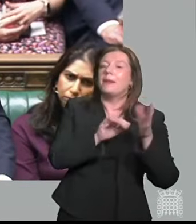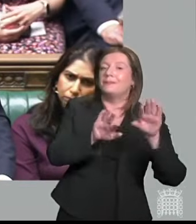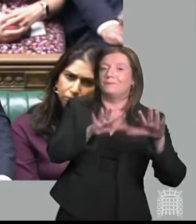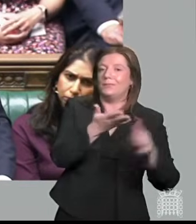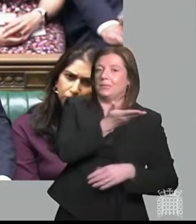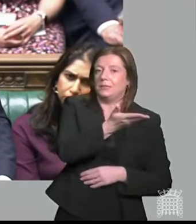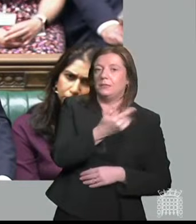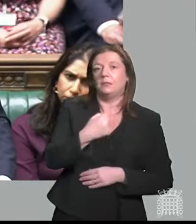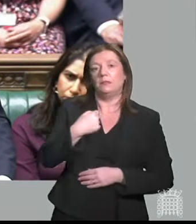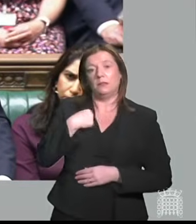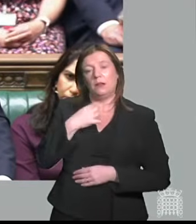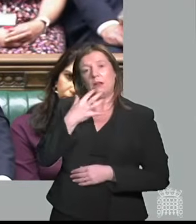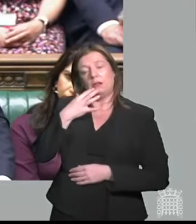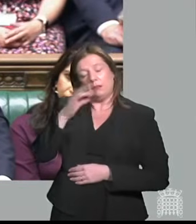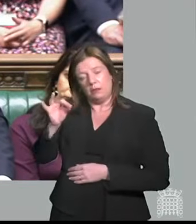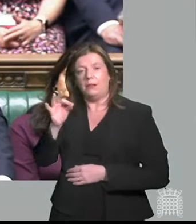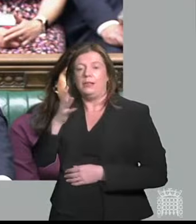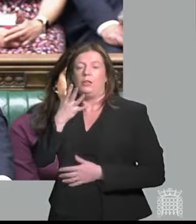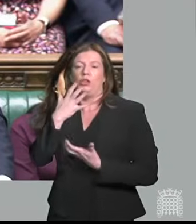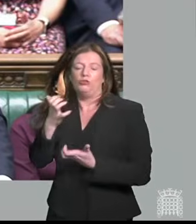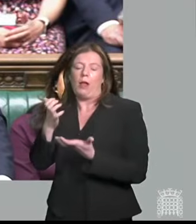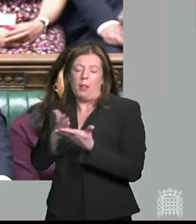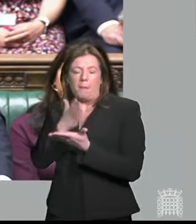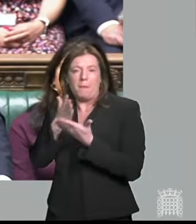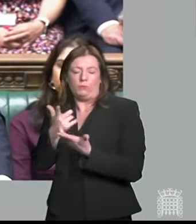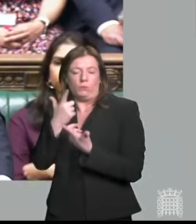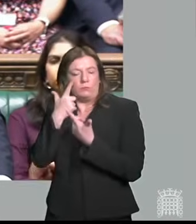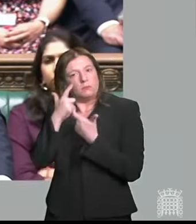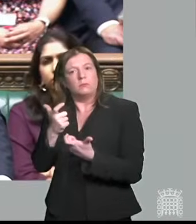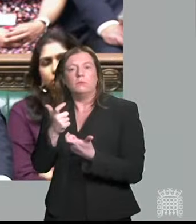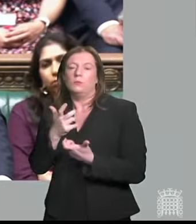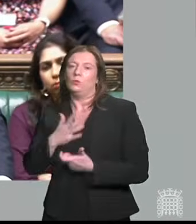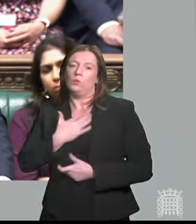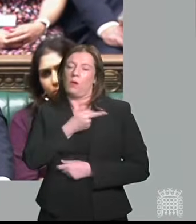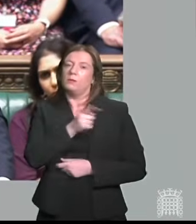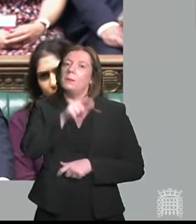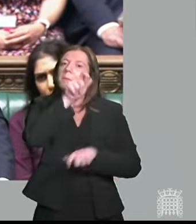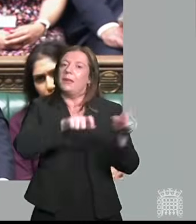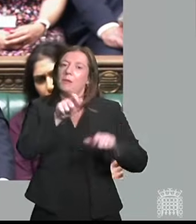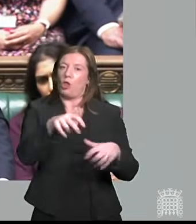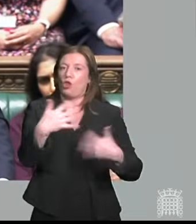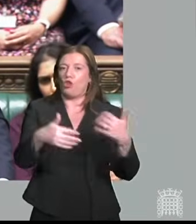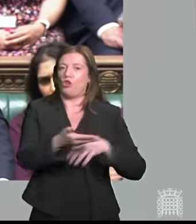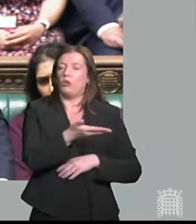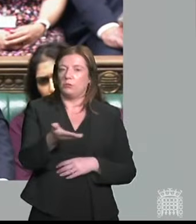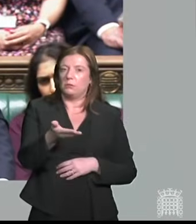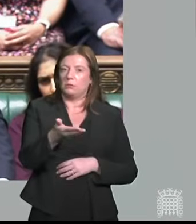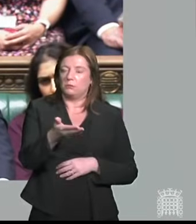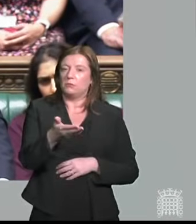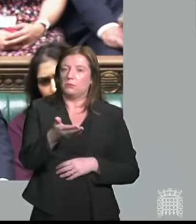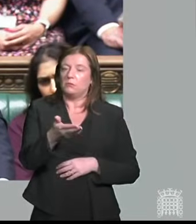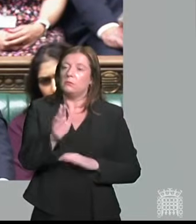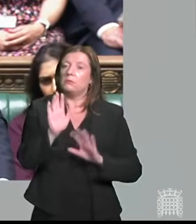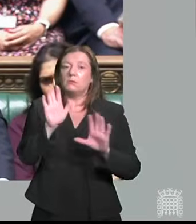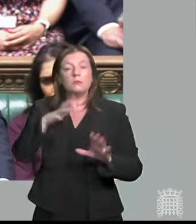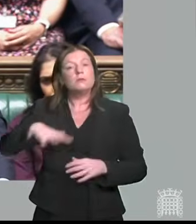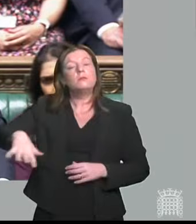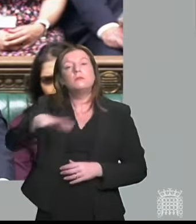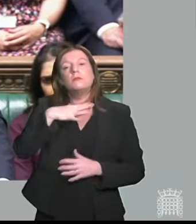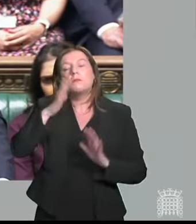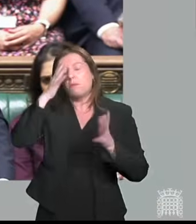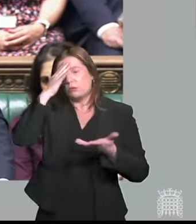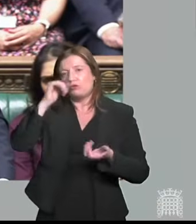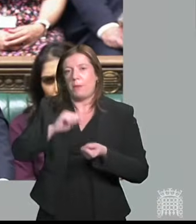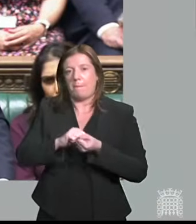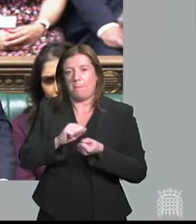continue to urge the Israelis to take every precaution to avoid harming civilians, whilst remembering, importantly in this House, that it